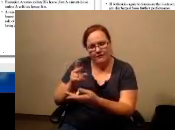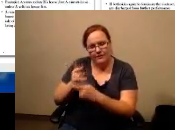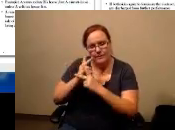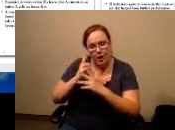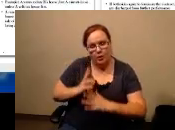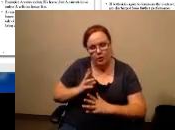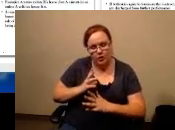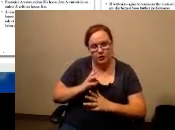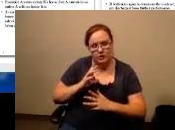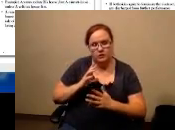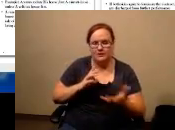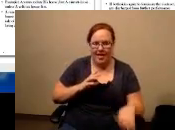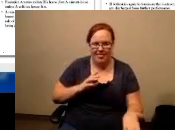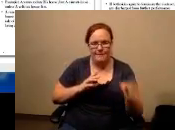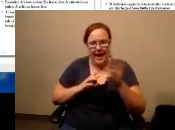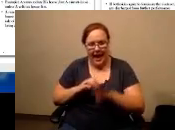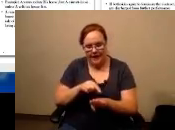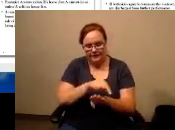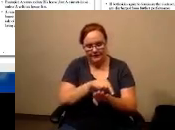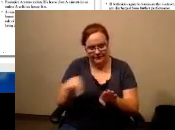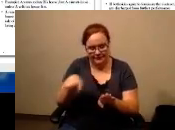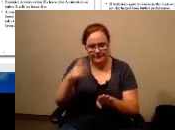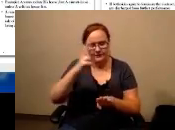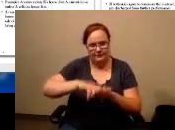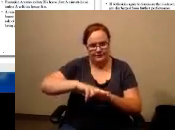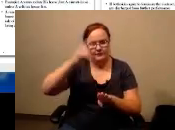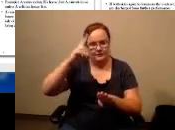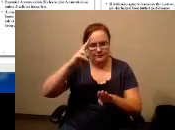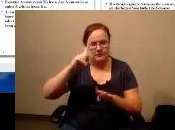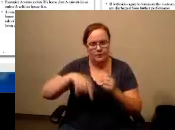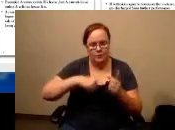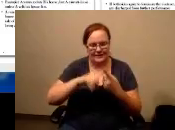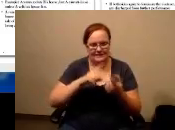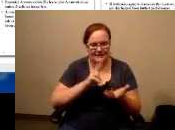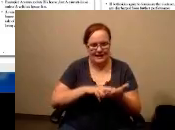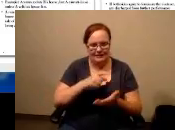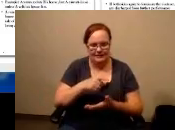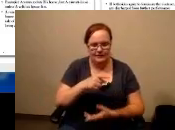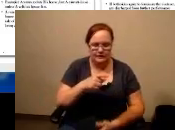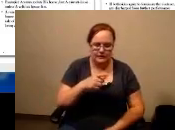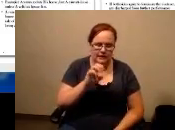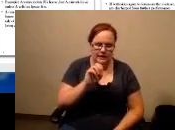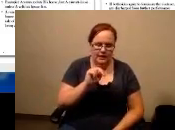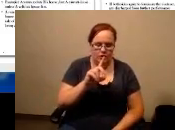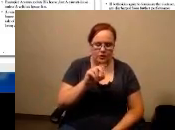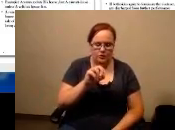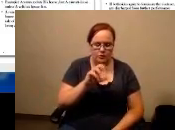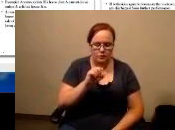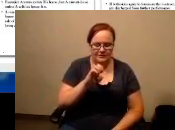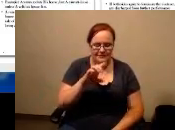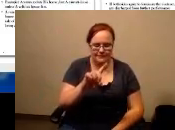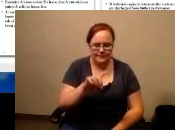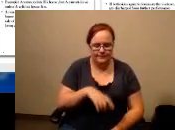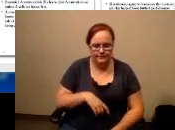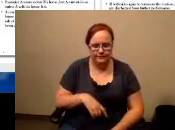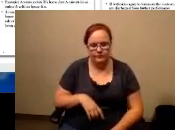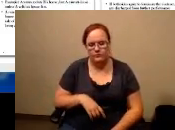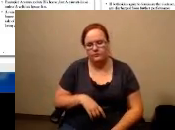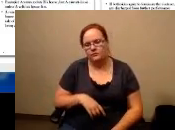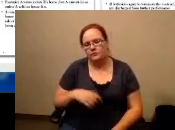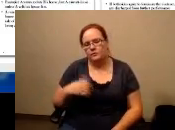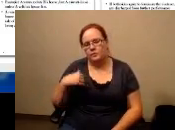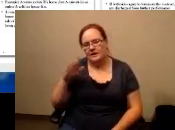that. When he cashed or endorsed the check, he signed his name on the back. We had a case from Missouri. It was on point,